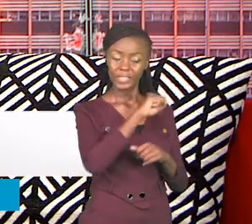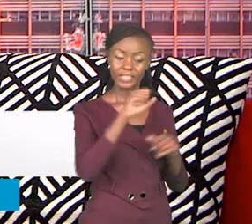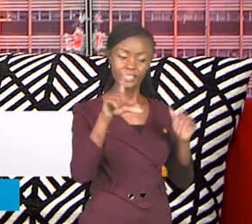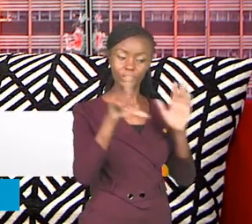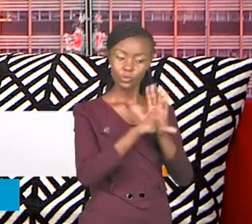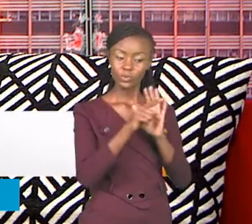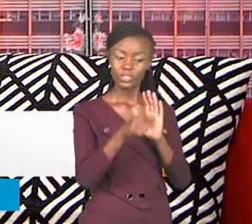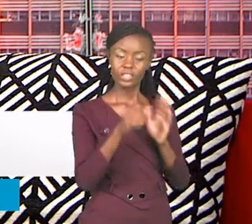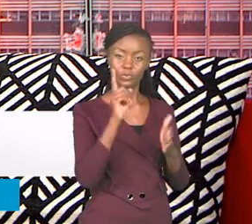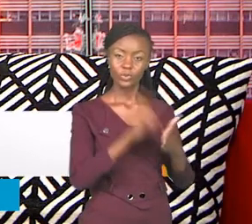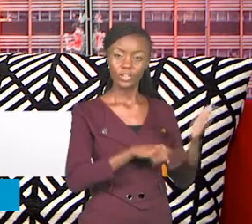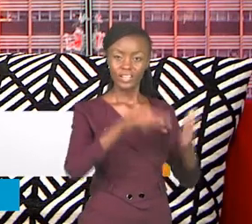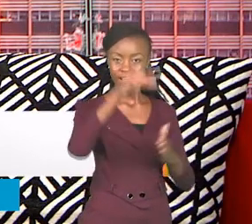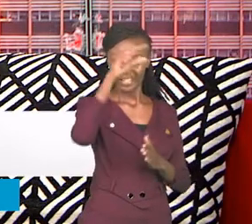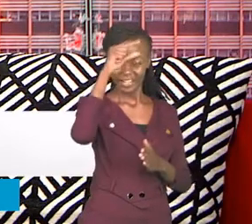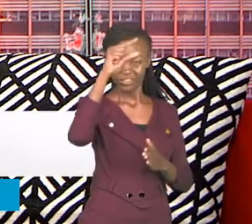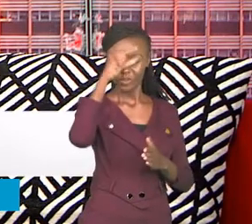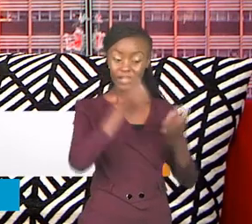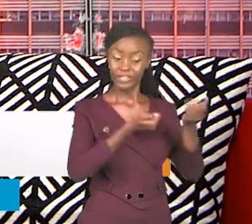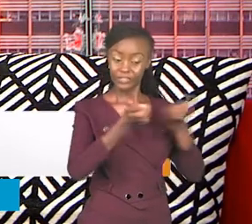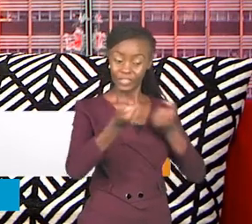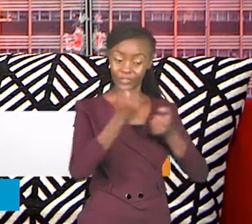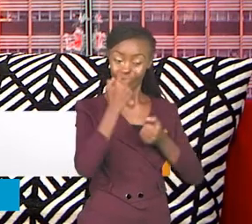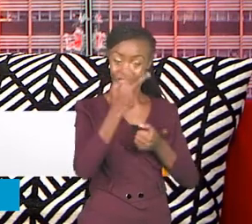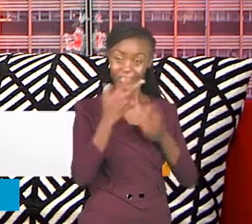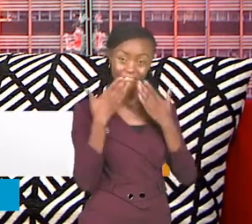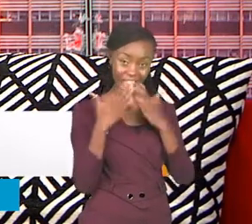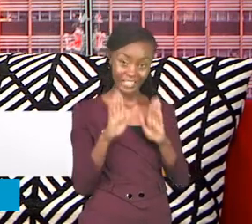vehicles. You saw